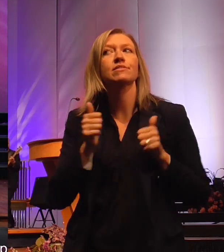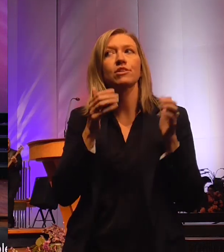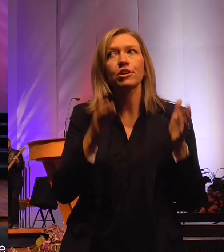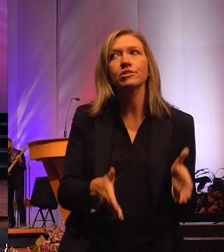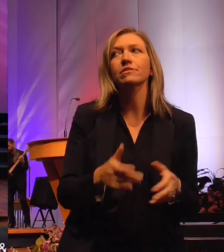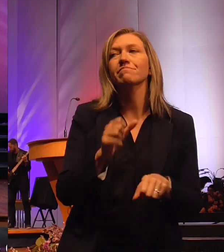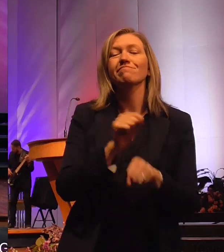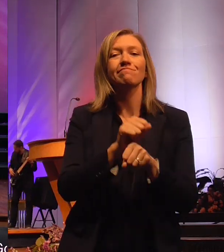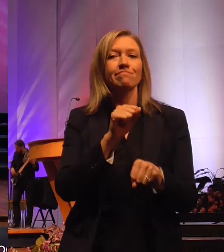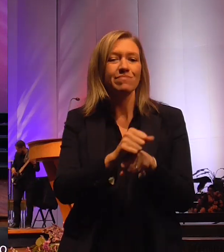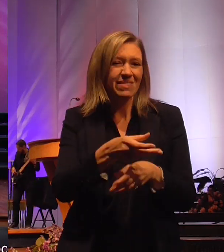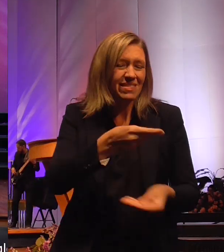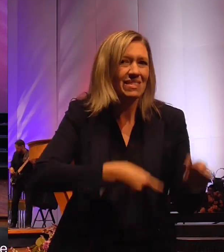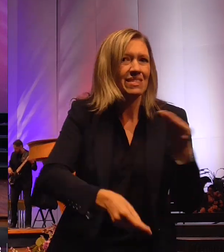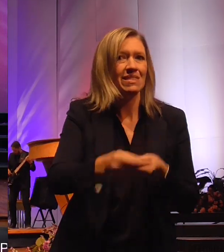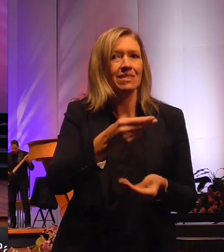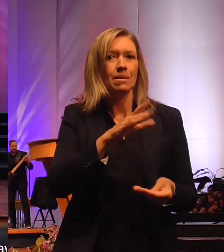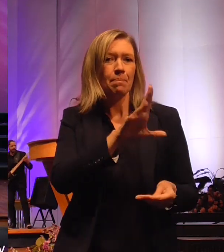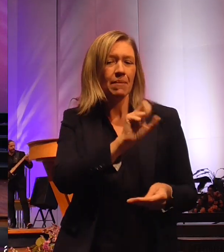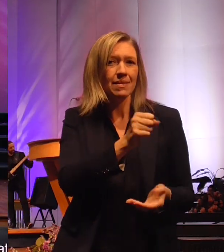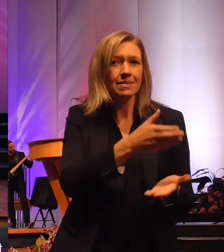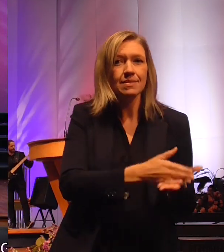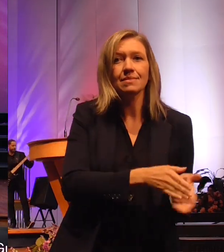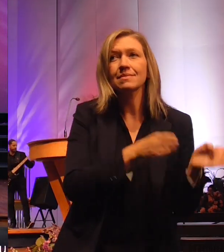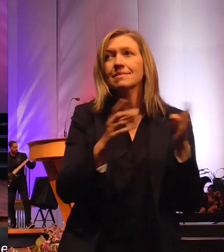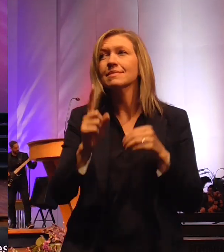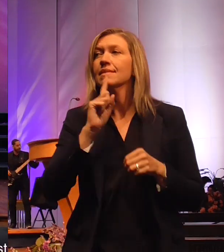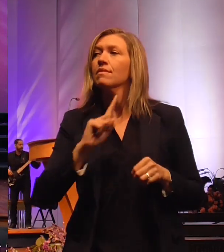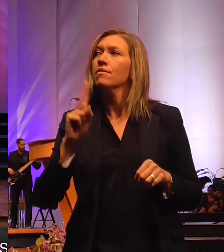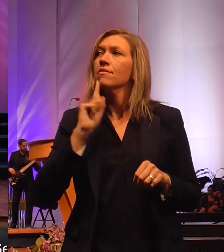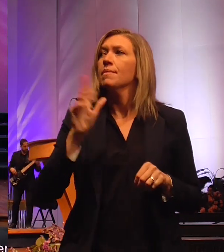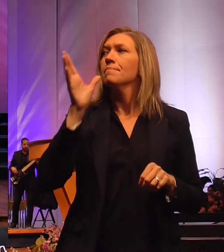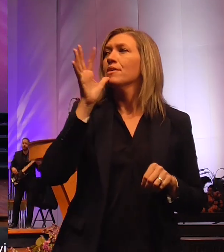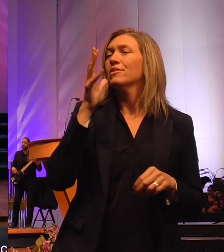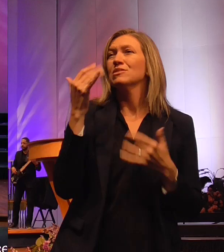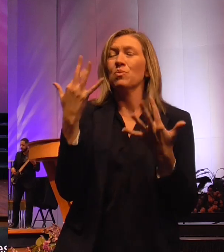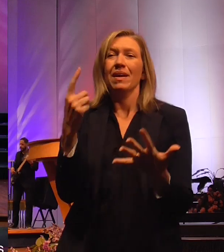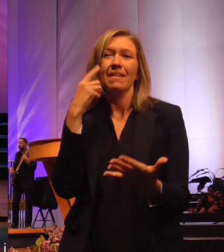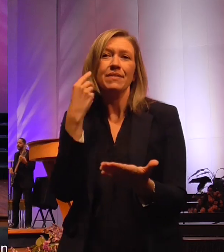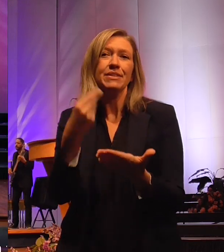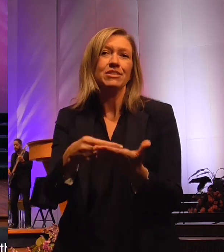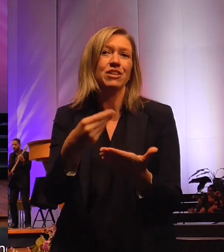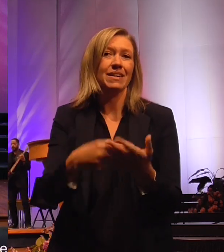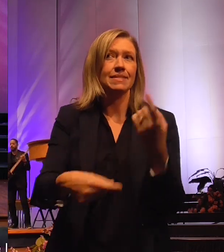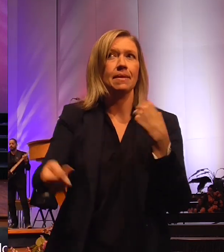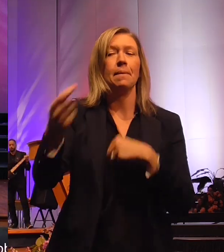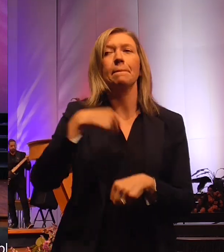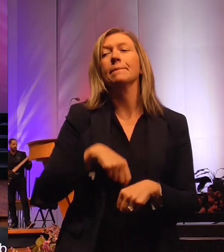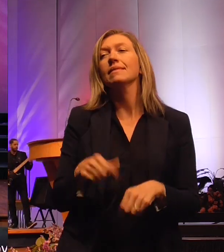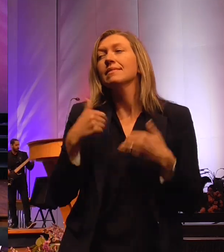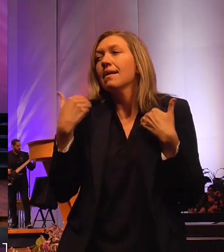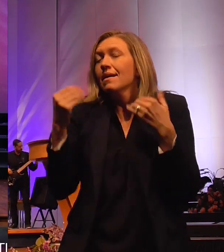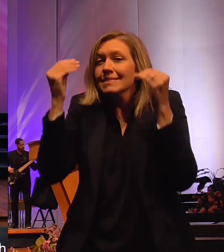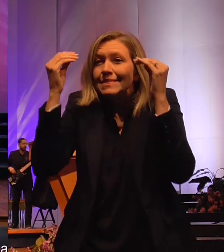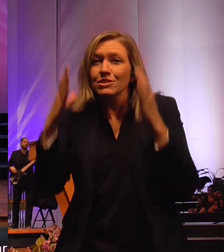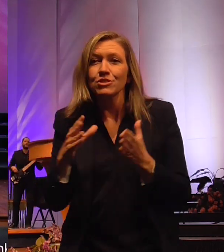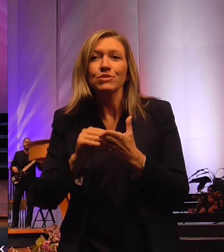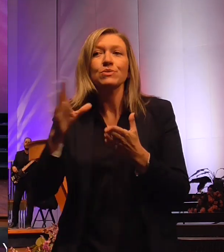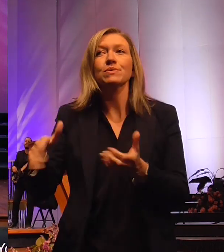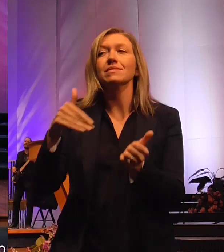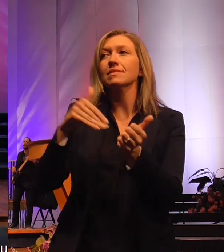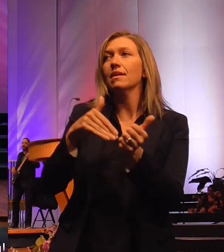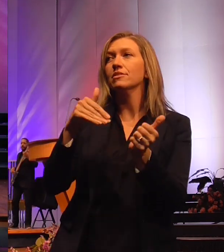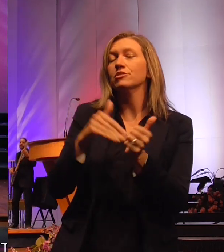the hustlers waiting at the bus stop, single mothers waiting on a check to come, young teachers, student